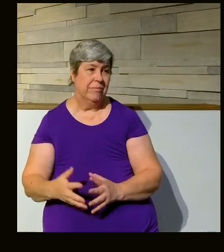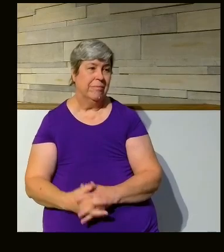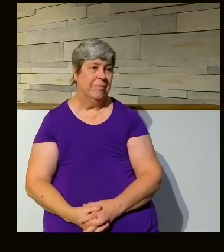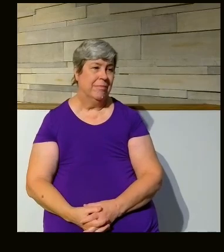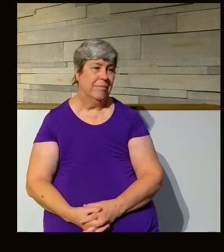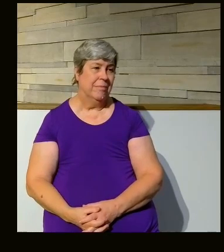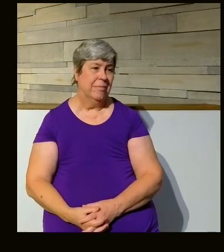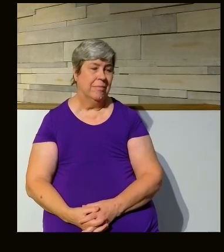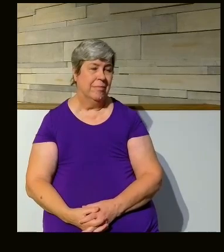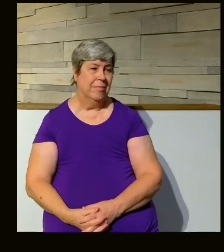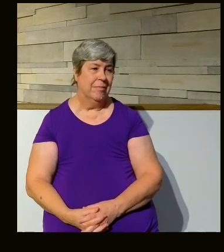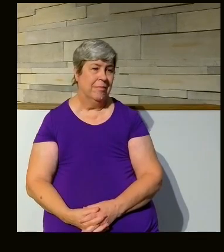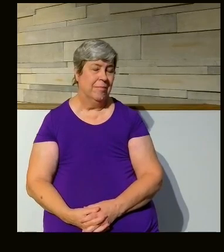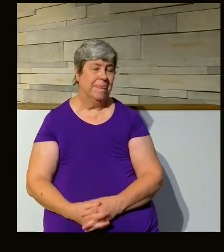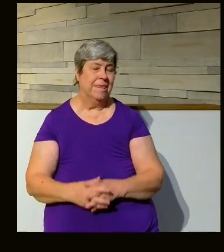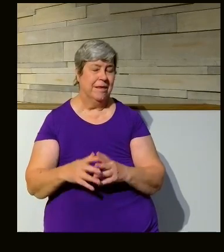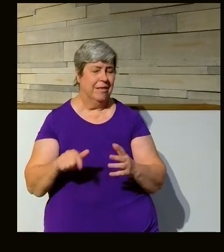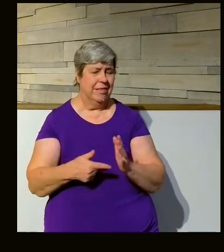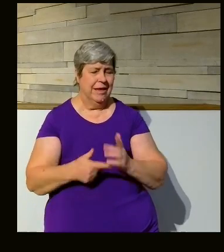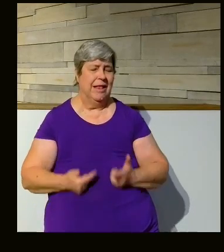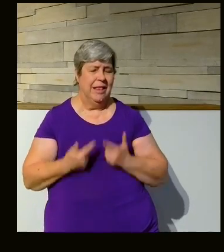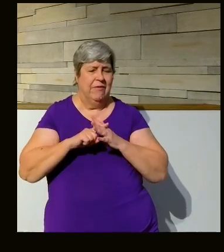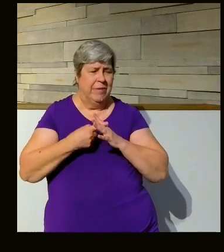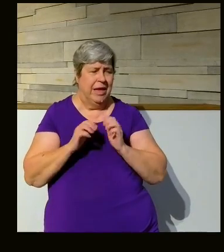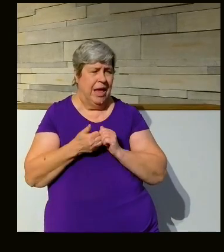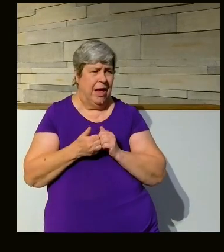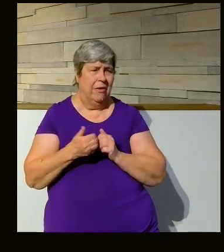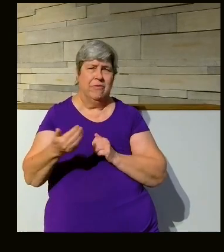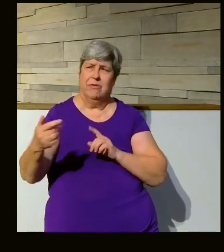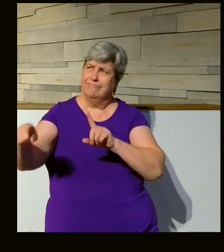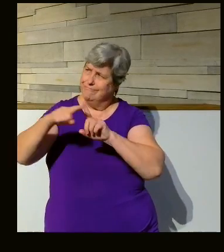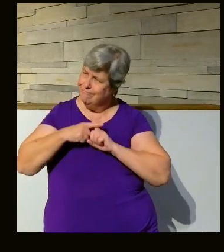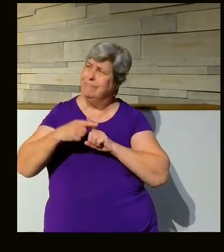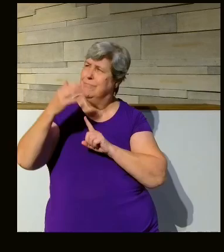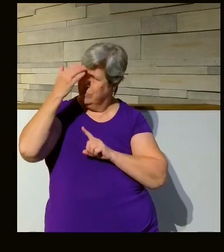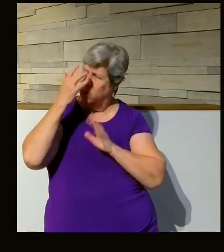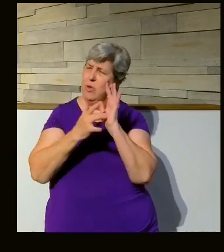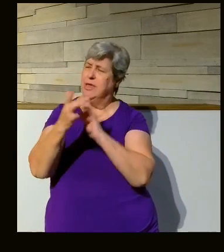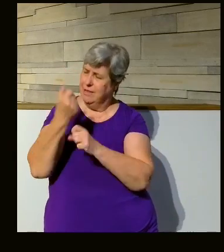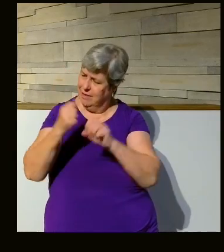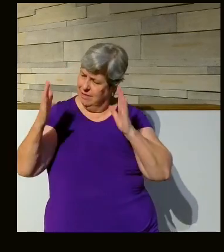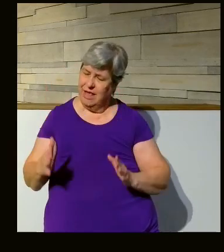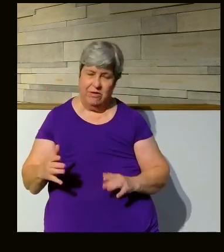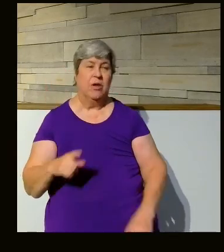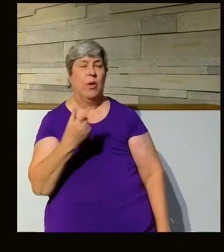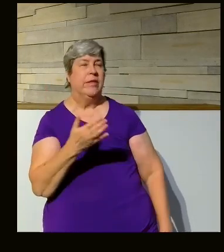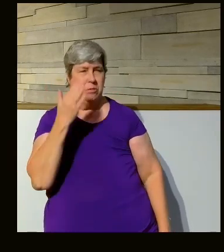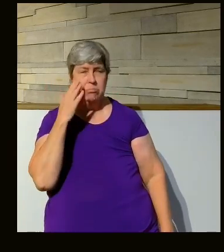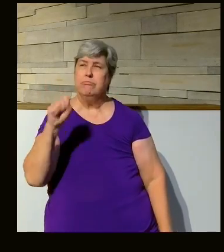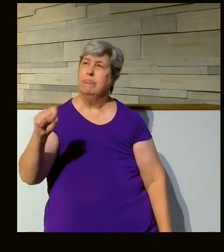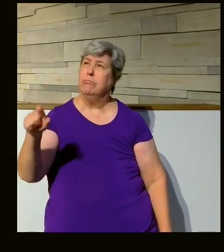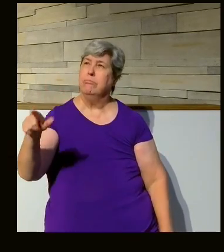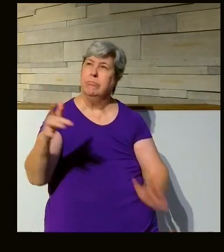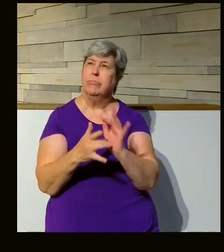quote. Folks, this life begins by knowing Jesus Christ as your Savior. It's one thing to know that Christ died